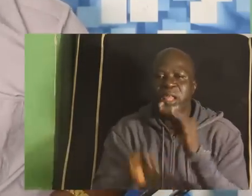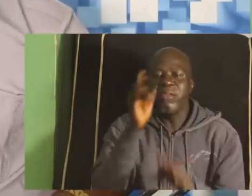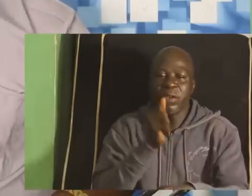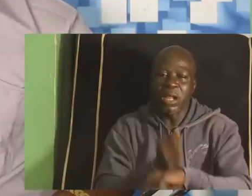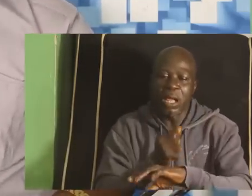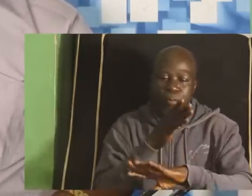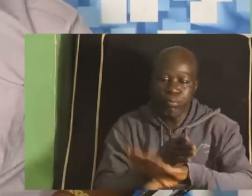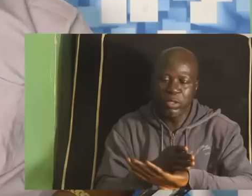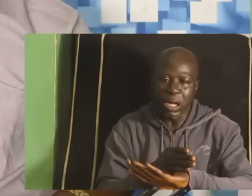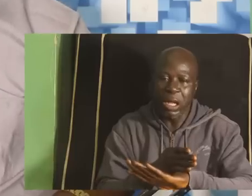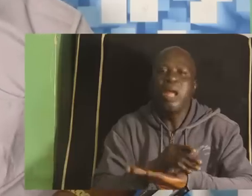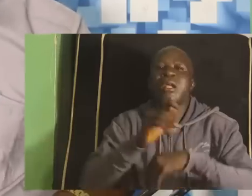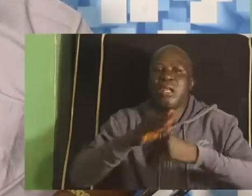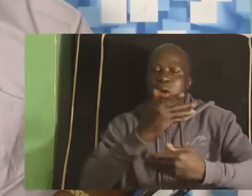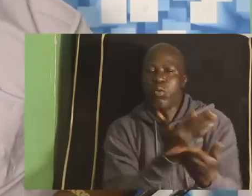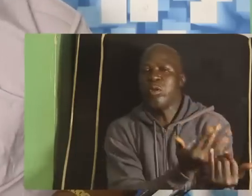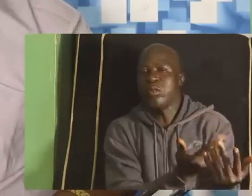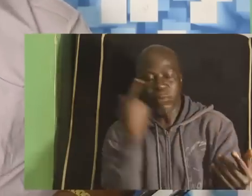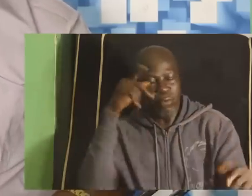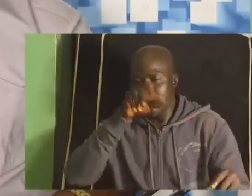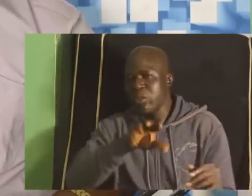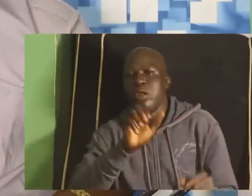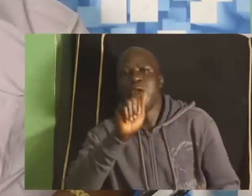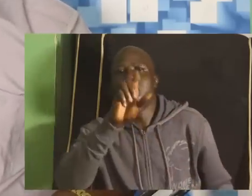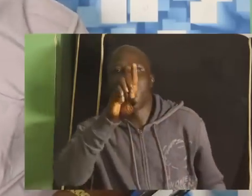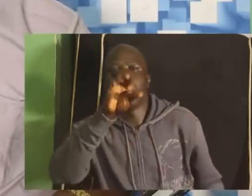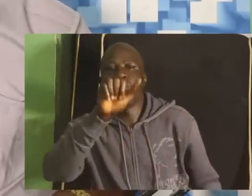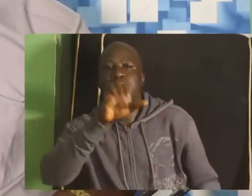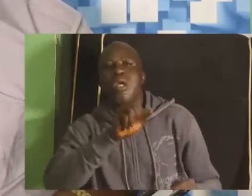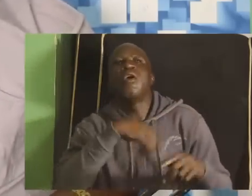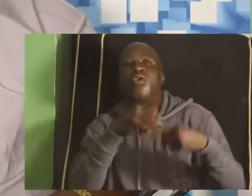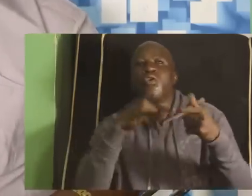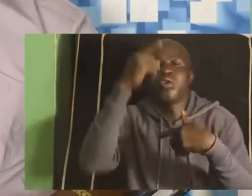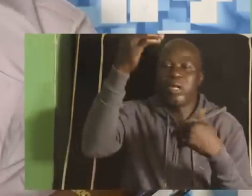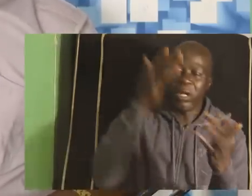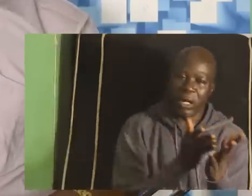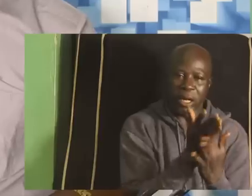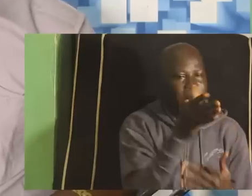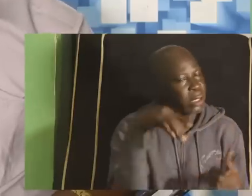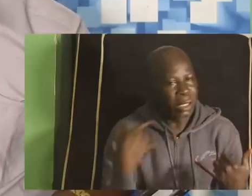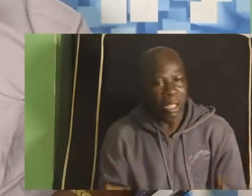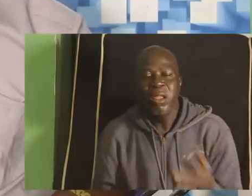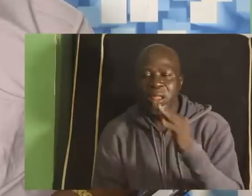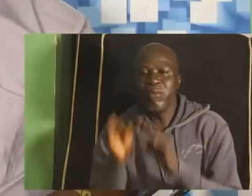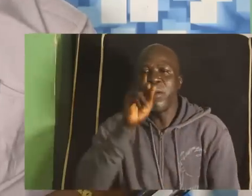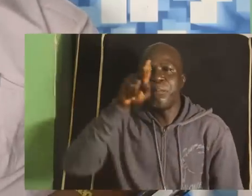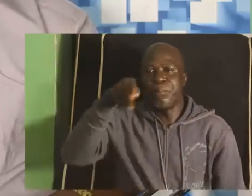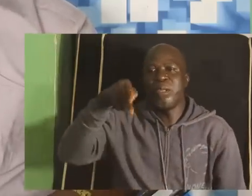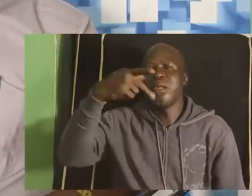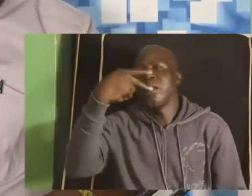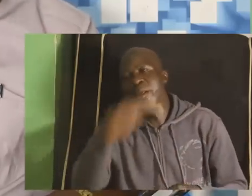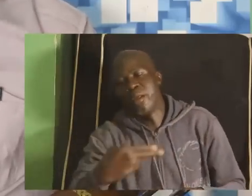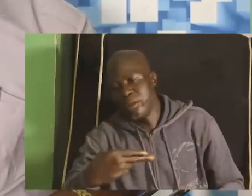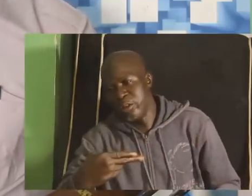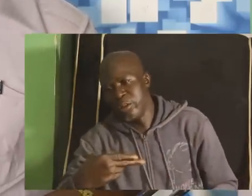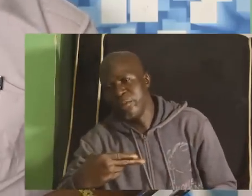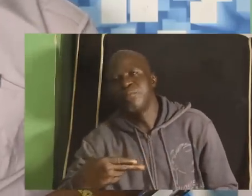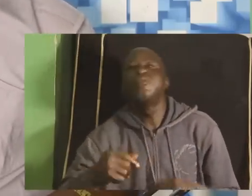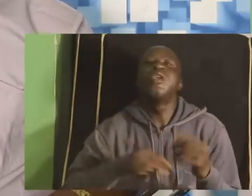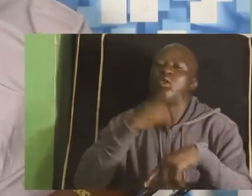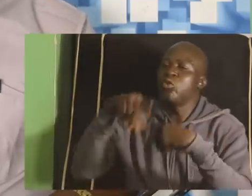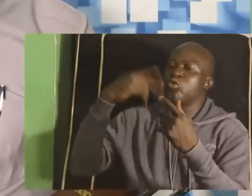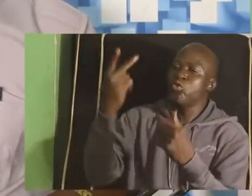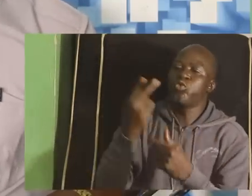Abuja, they are waiting for you at the city. Go there right now. If you are in Port Harcourt, Port Harcourt